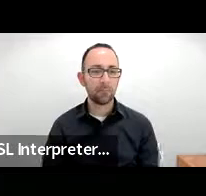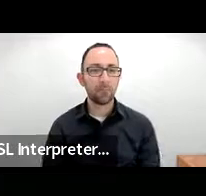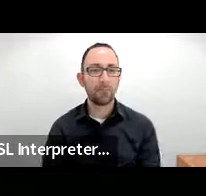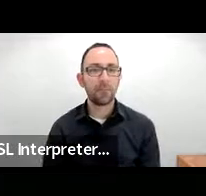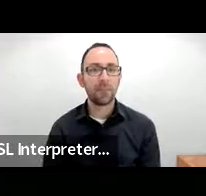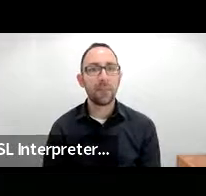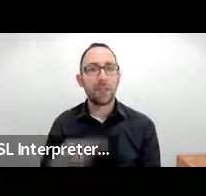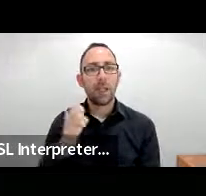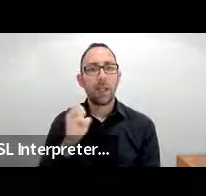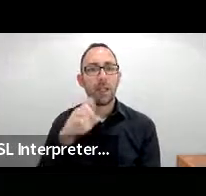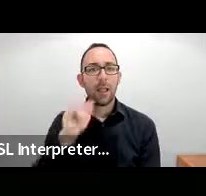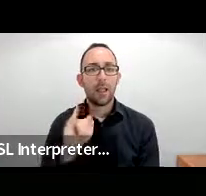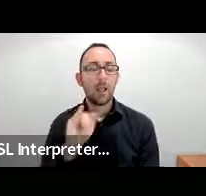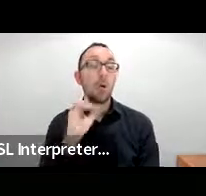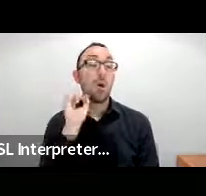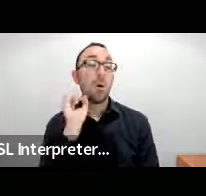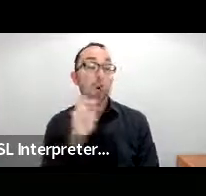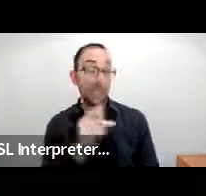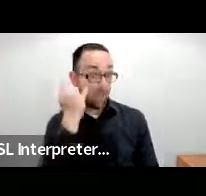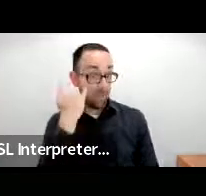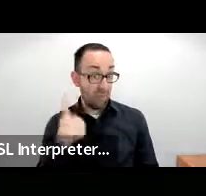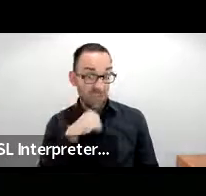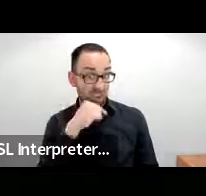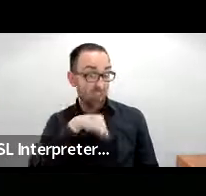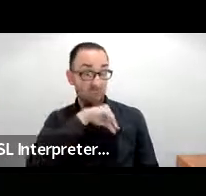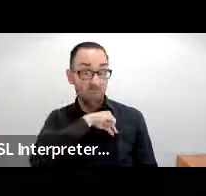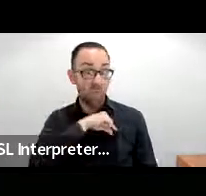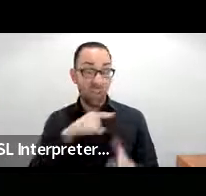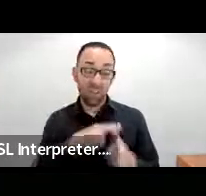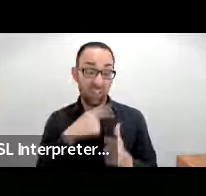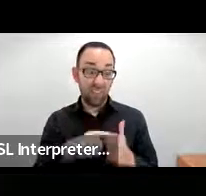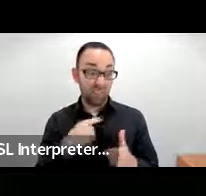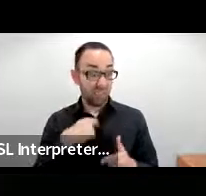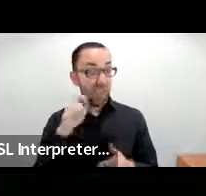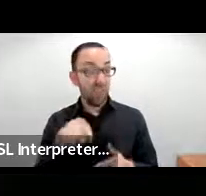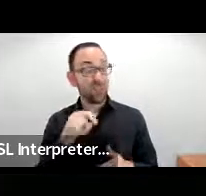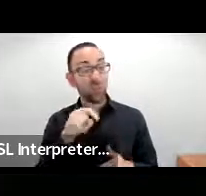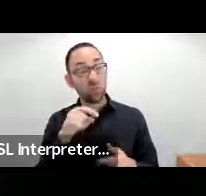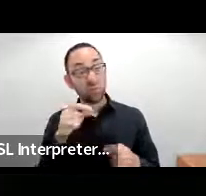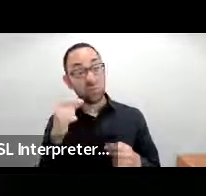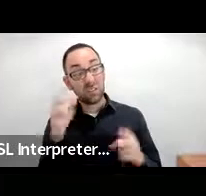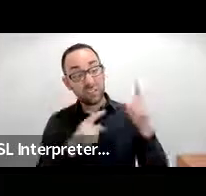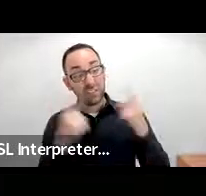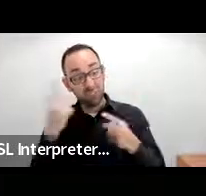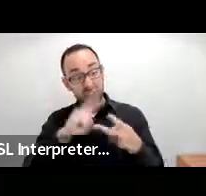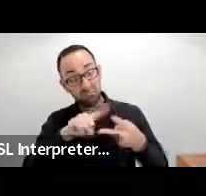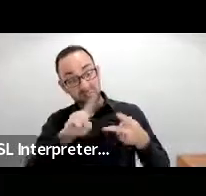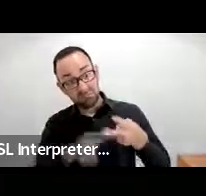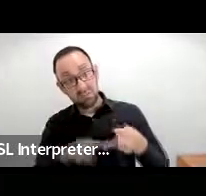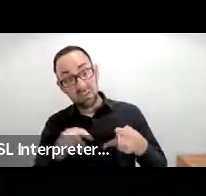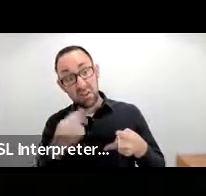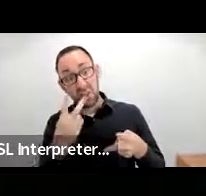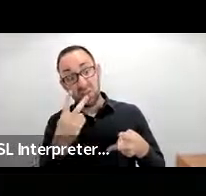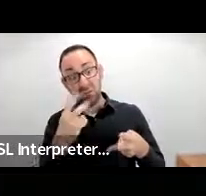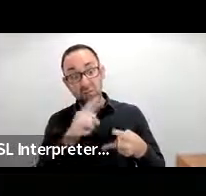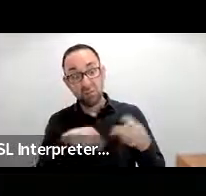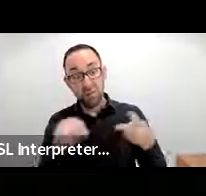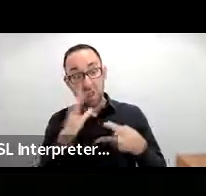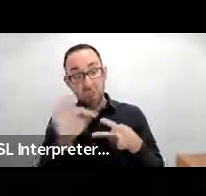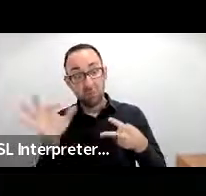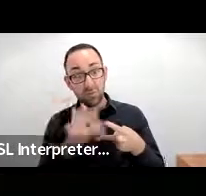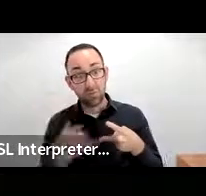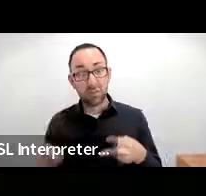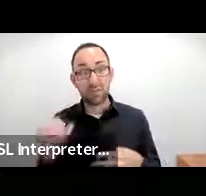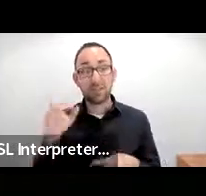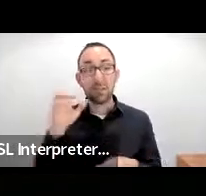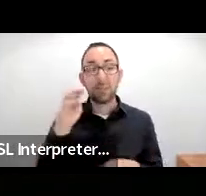Okay, so if I wouldn't qualify for that, then I need to look at the other two options, the Say San Diego or the Kinder Mission? For